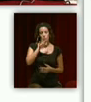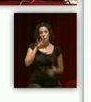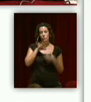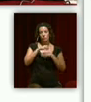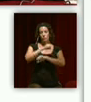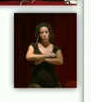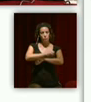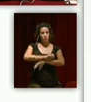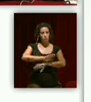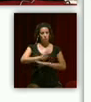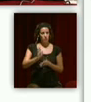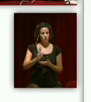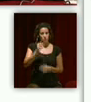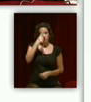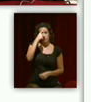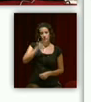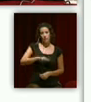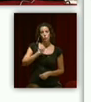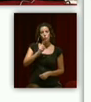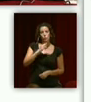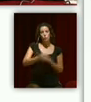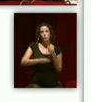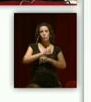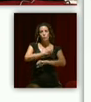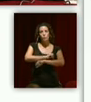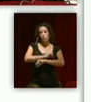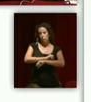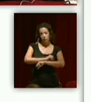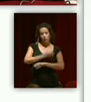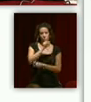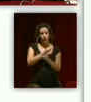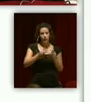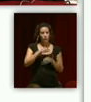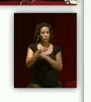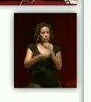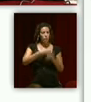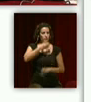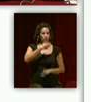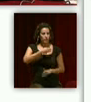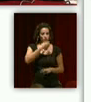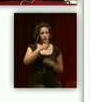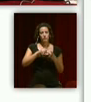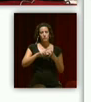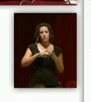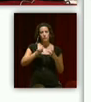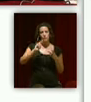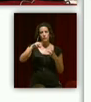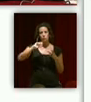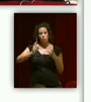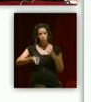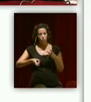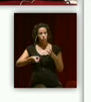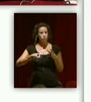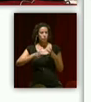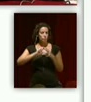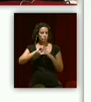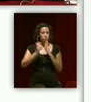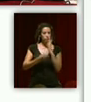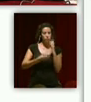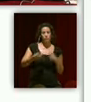to take place again, because it was done with Windows, and now we'll have to do it with Linux